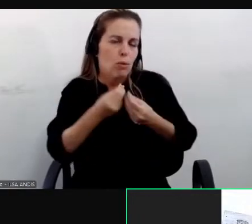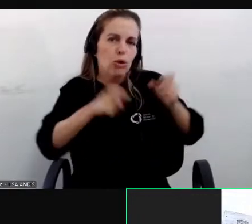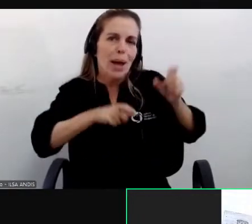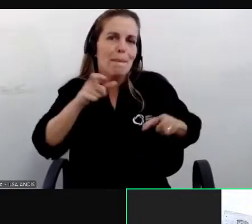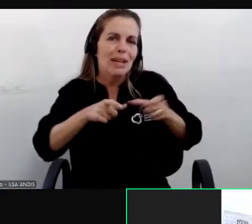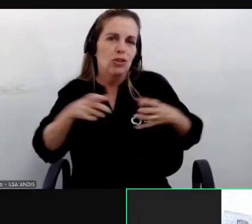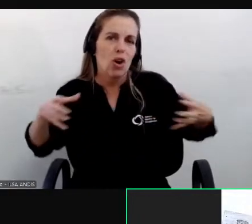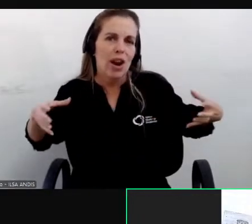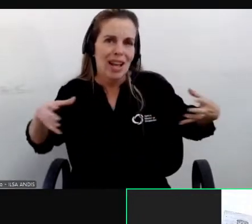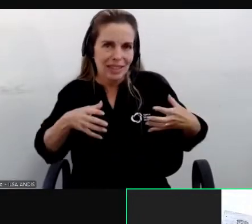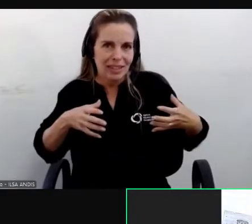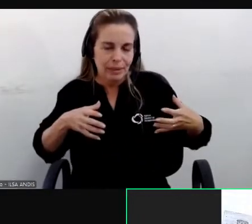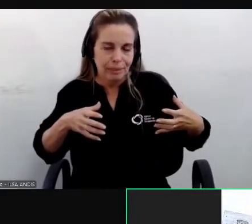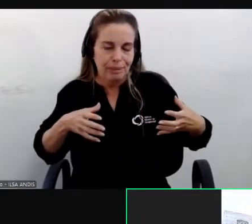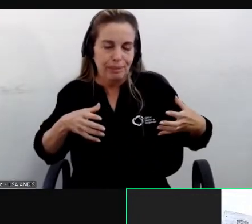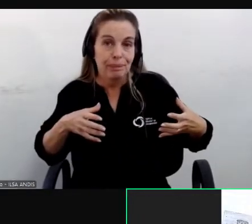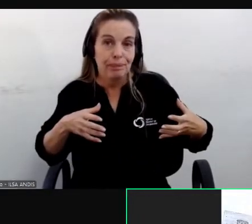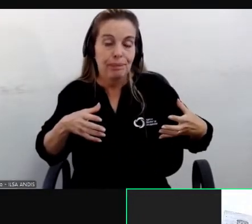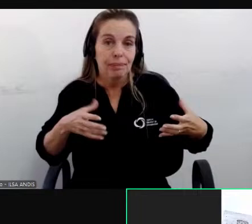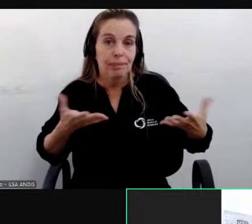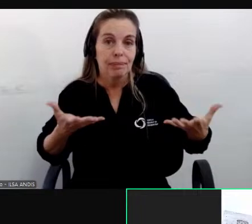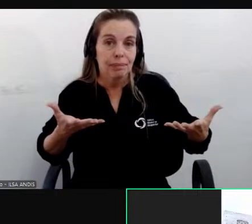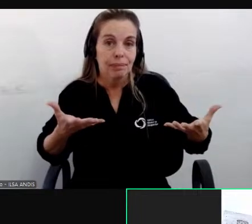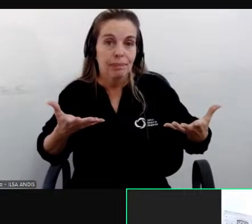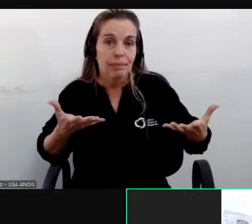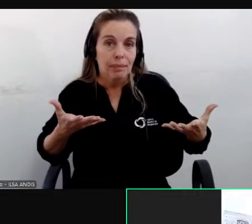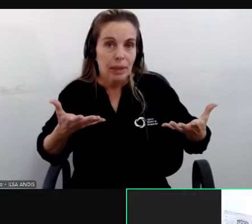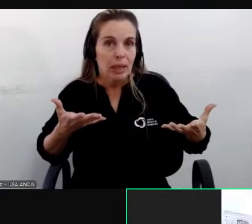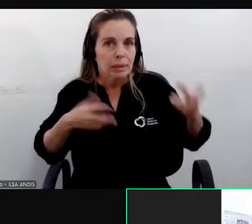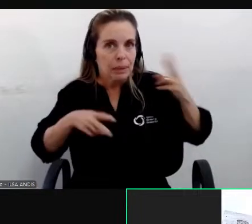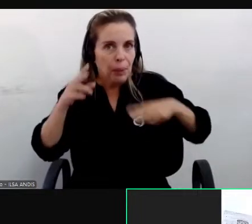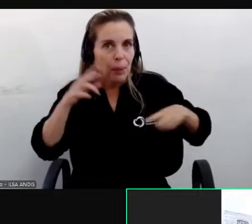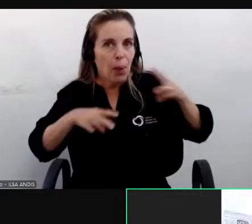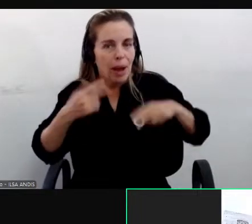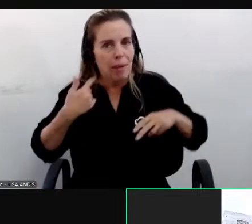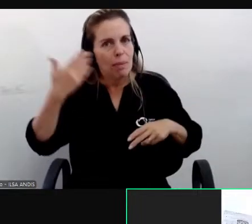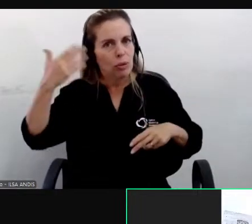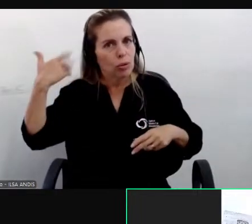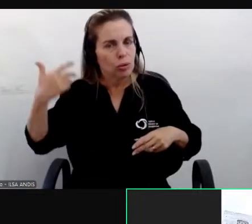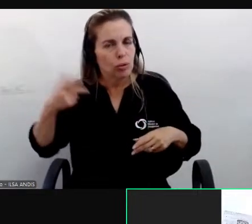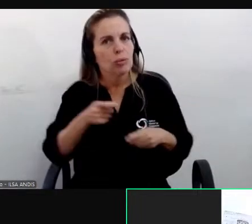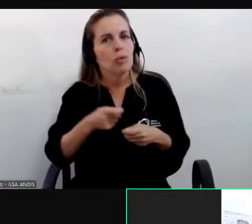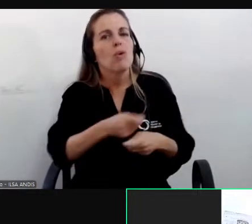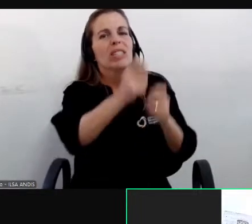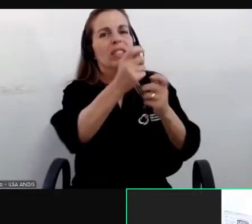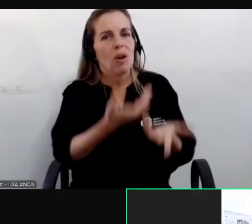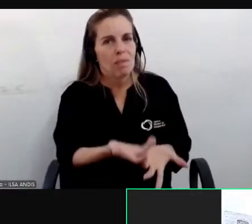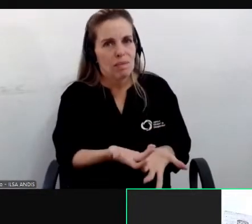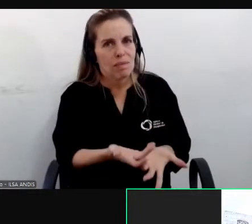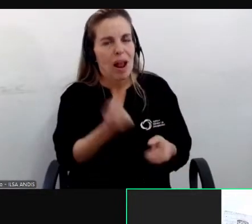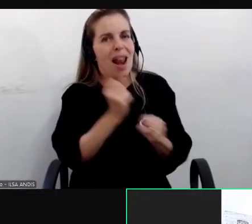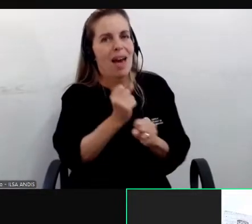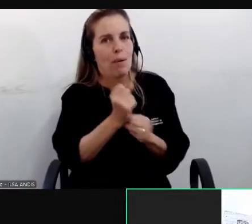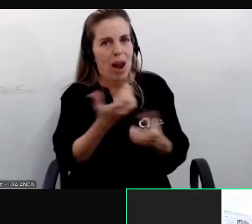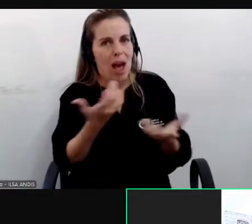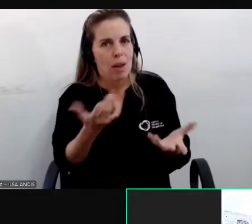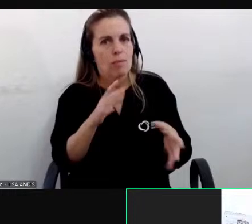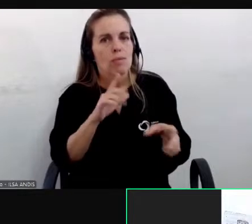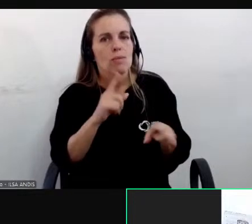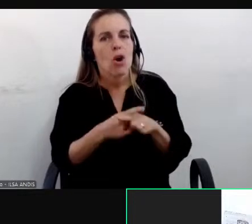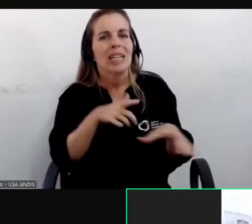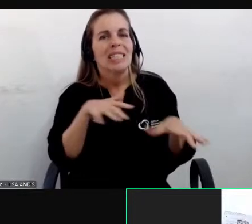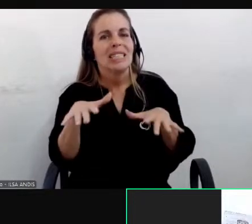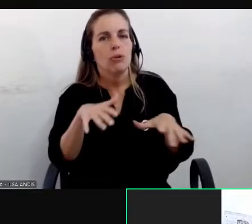We are several people that tried